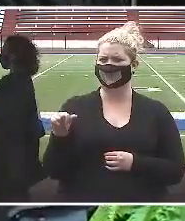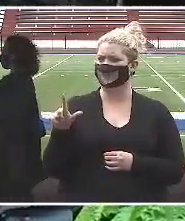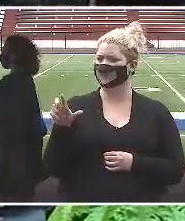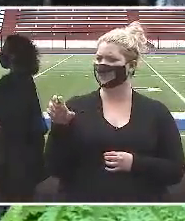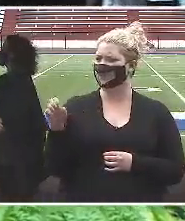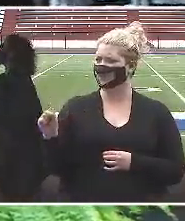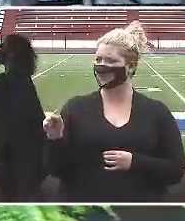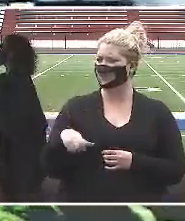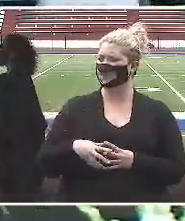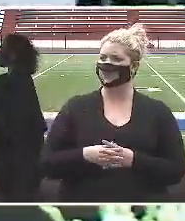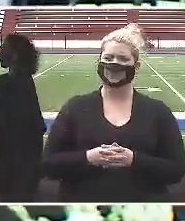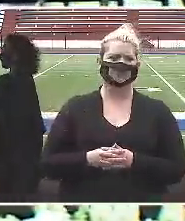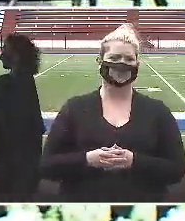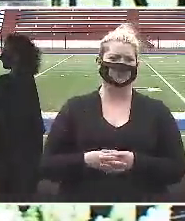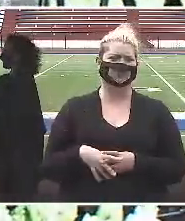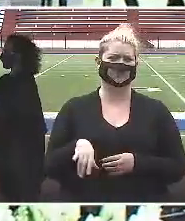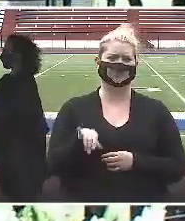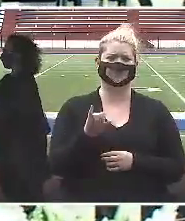Isabel Henson.